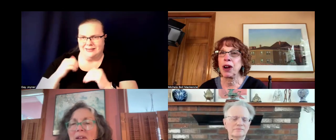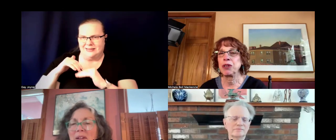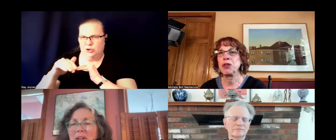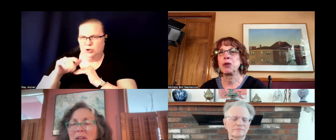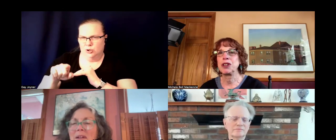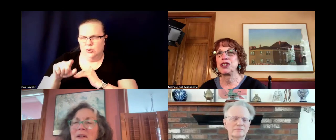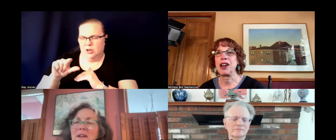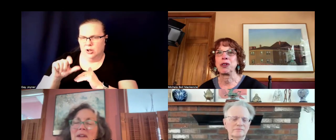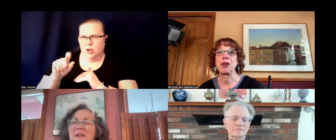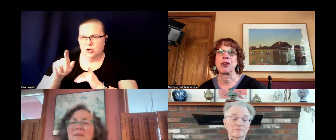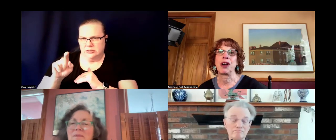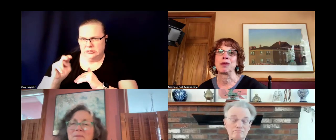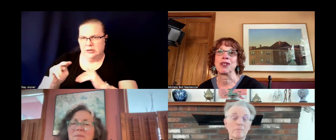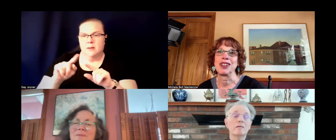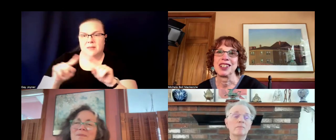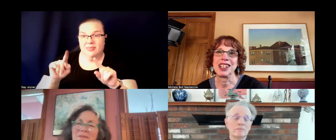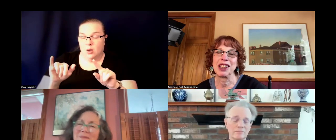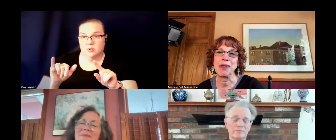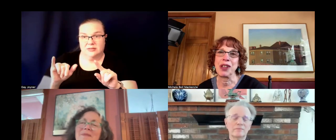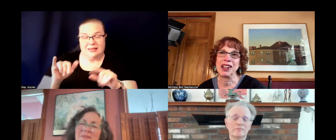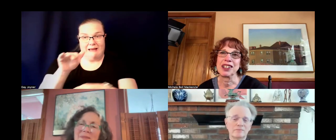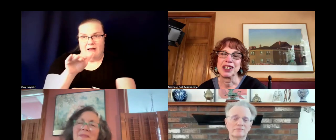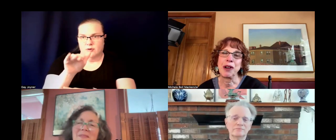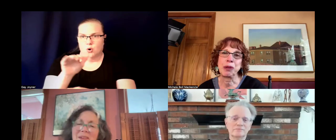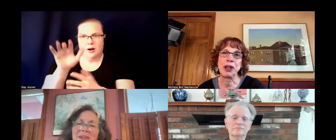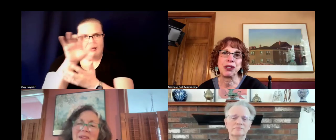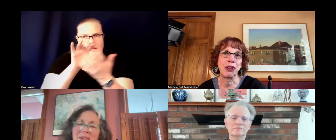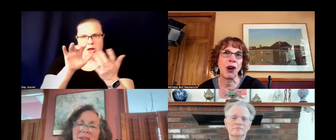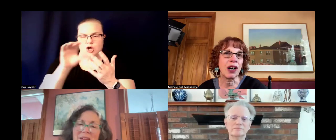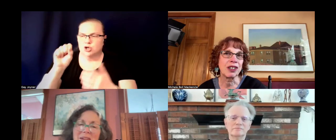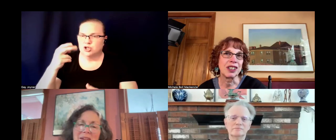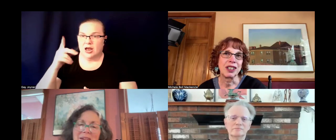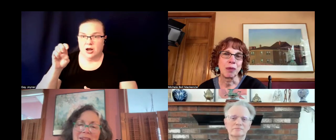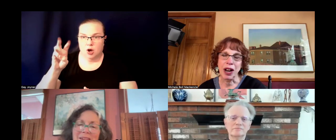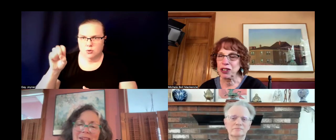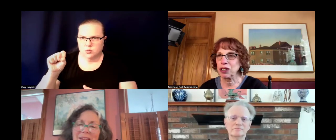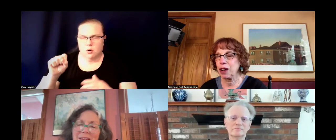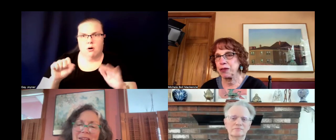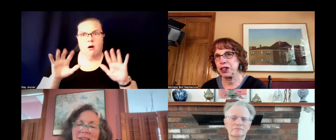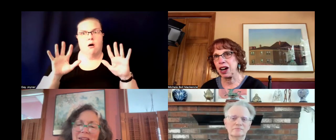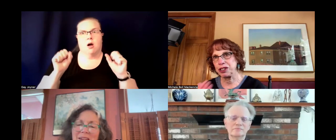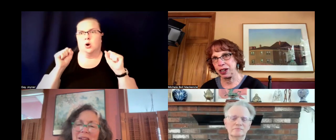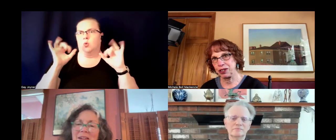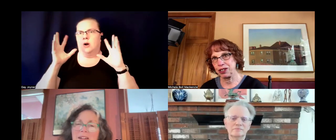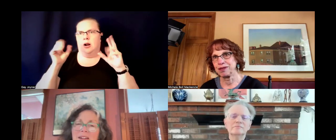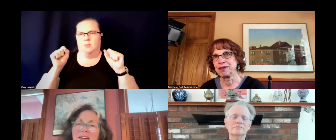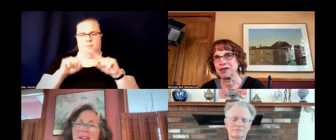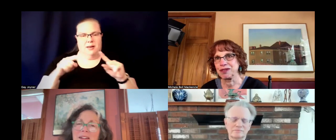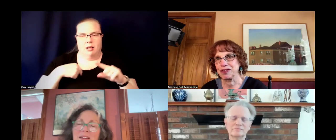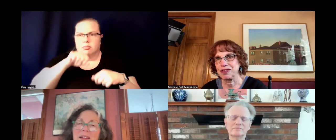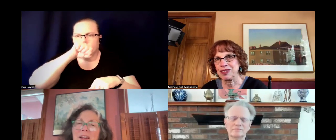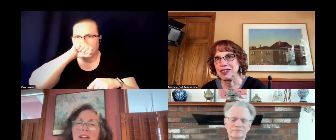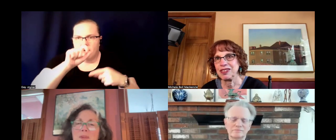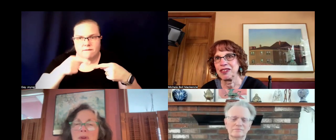probably around noon, but the shadows were incredible. I Mm, love that. That was pretty stark, but mm, I just loved the contrast.